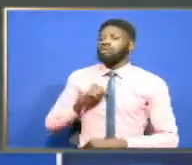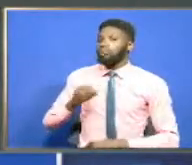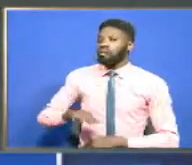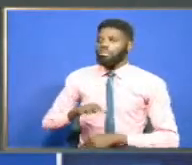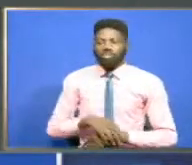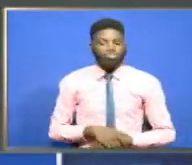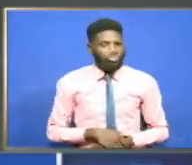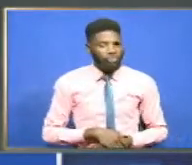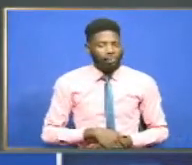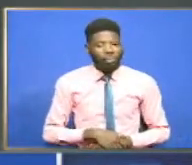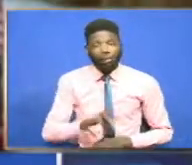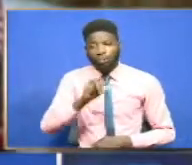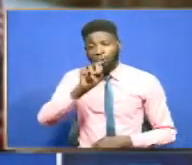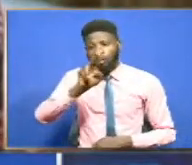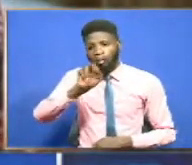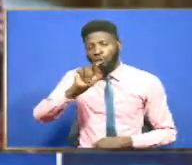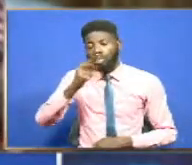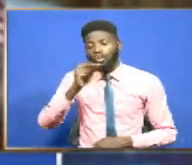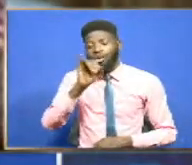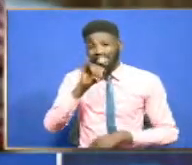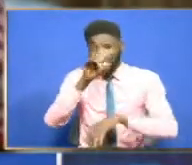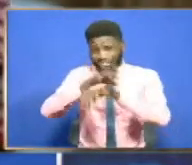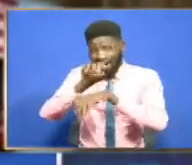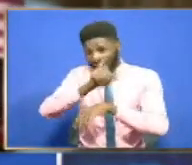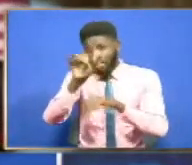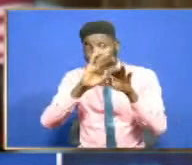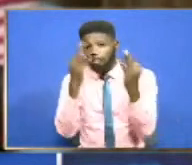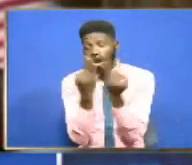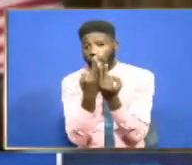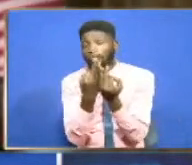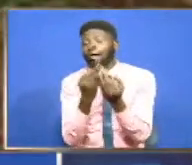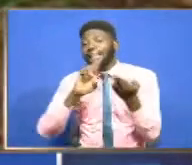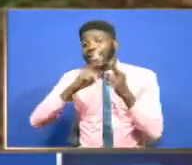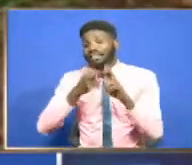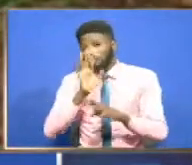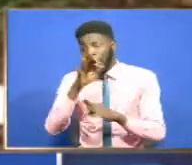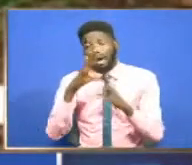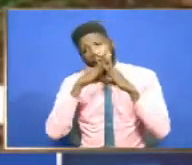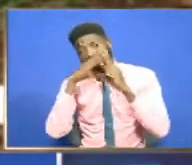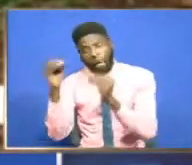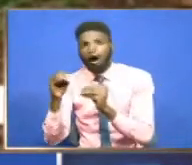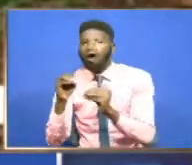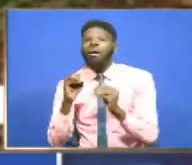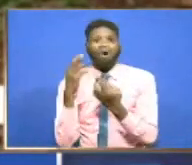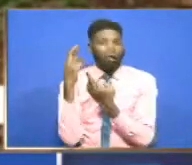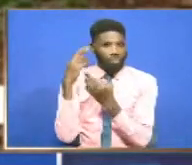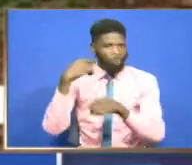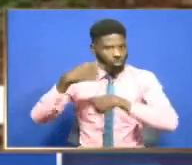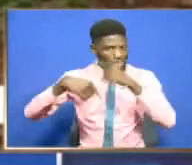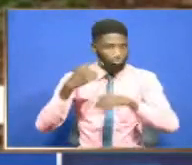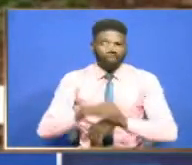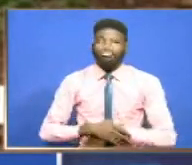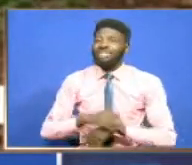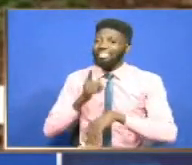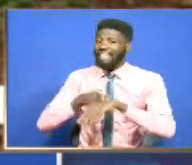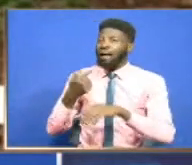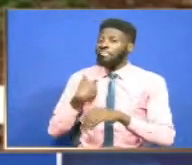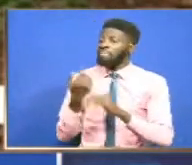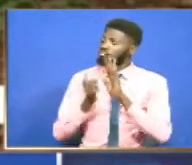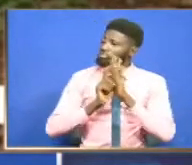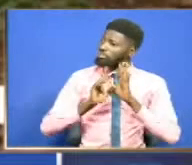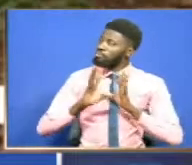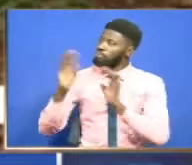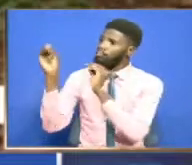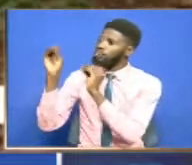Milkah advises families who have lost relatives to keep hope alive. Vile nilienda sikuwa naamini ati mimi naweza rudi